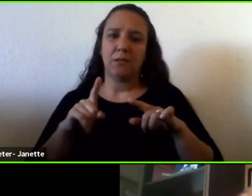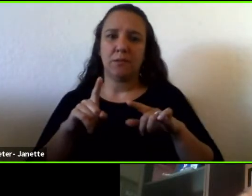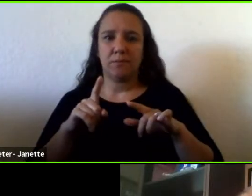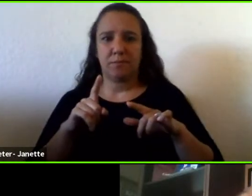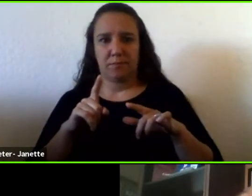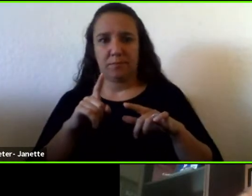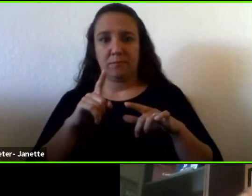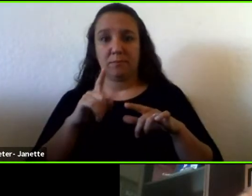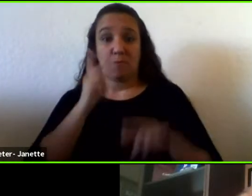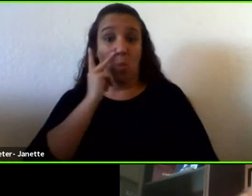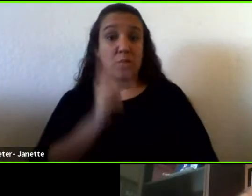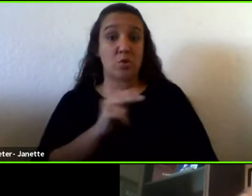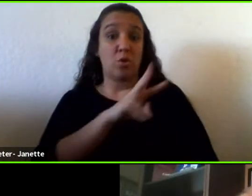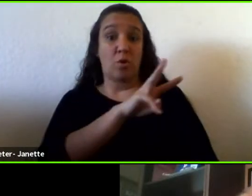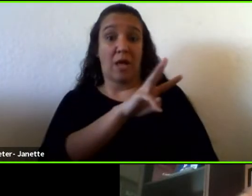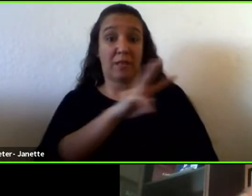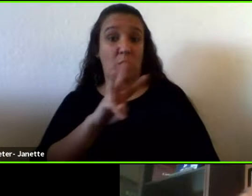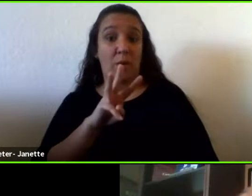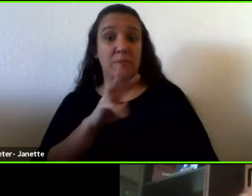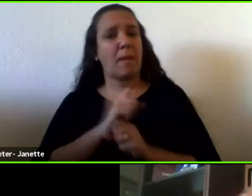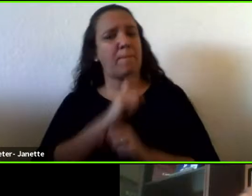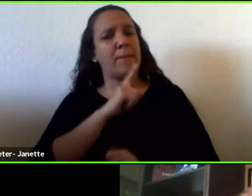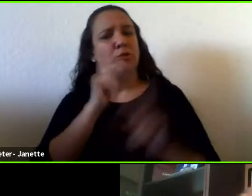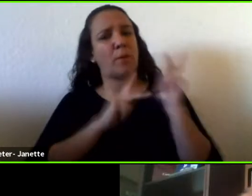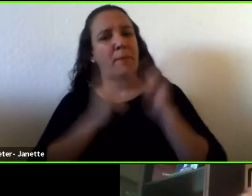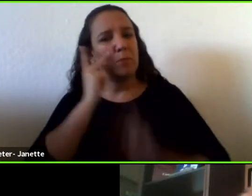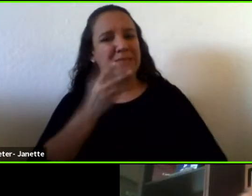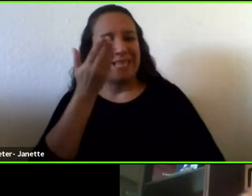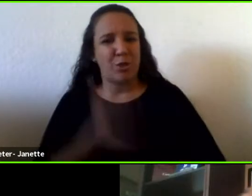when you look at it, people are seeing you. You don't